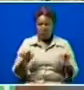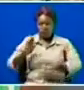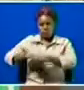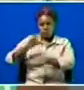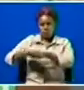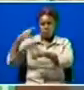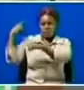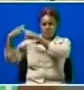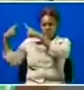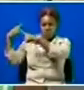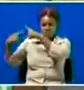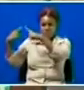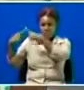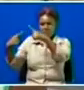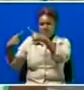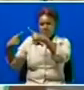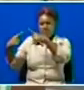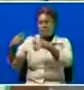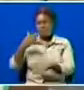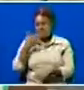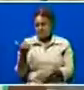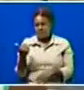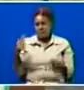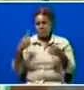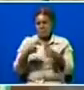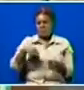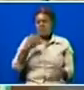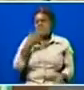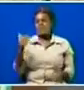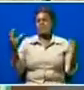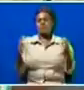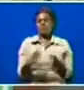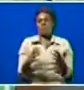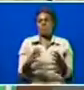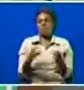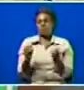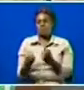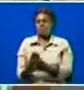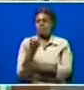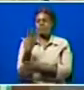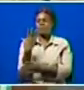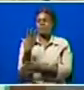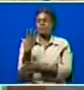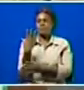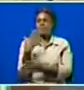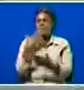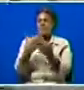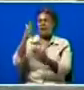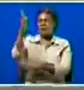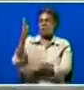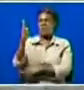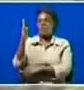too. The opponent were better, but we were the best team, so we emerged. And thanks to God for